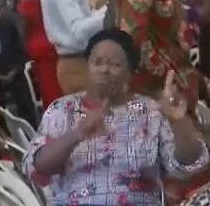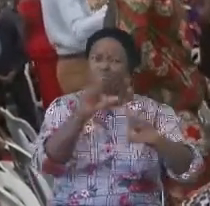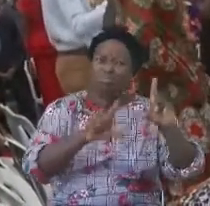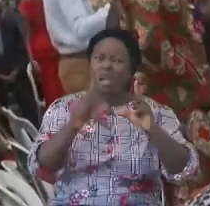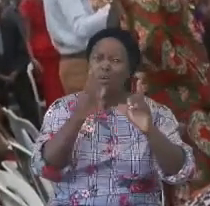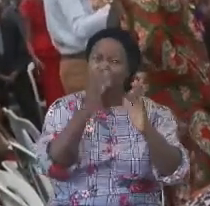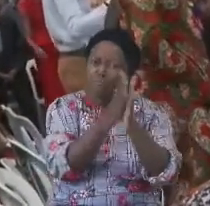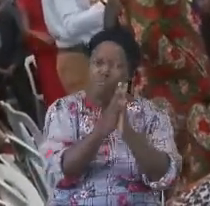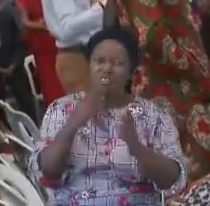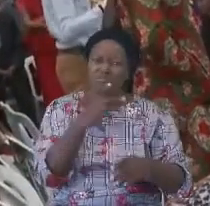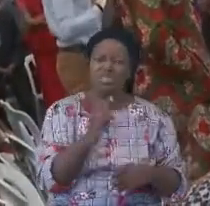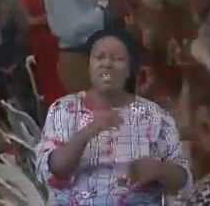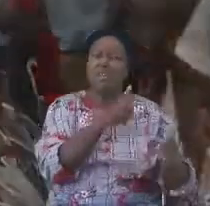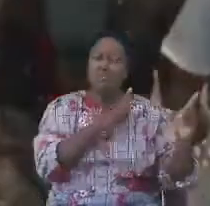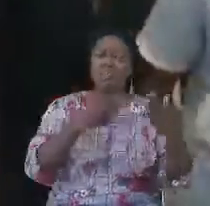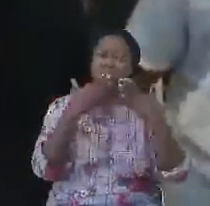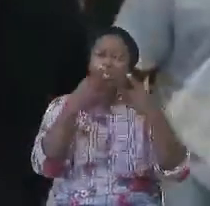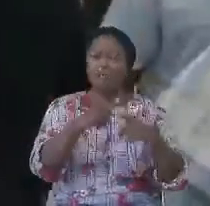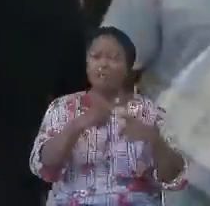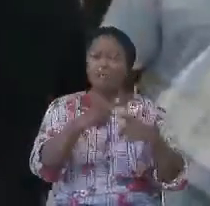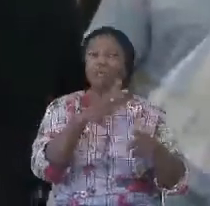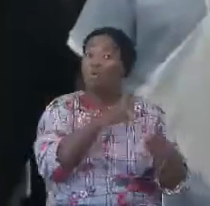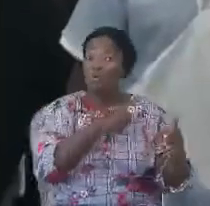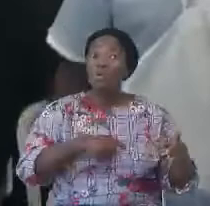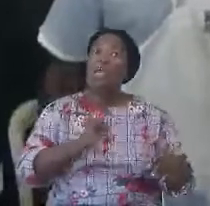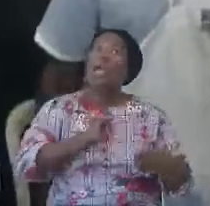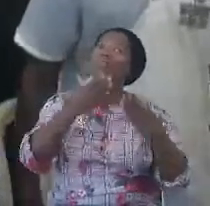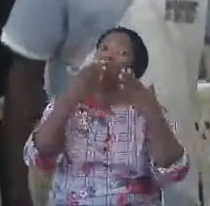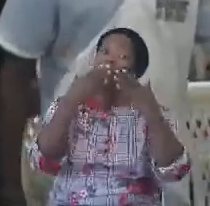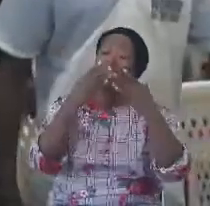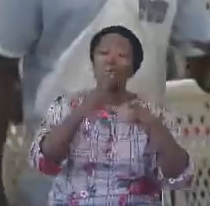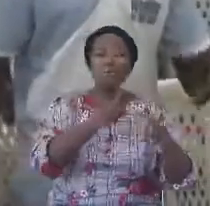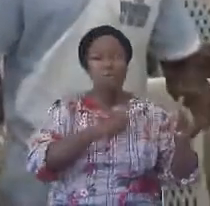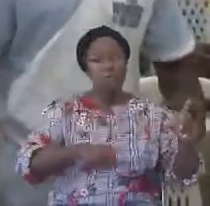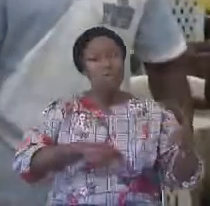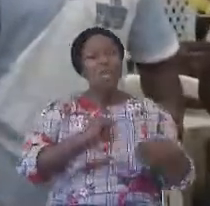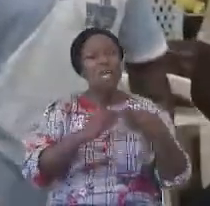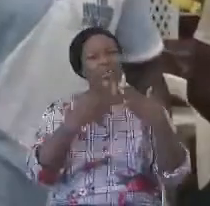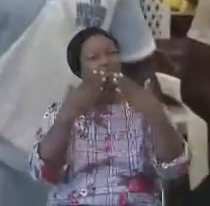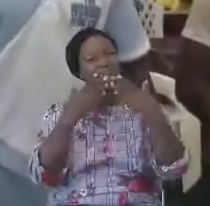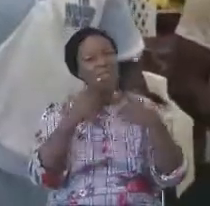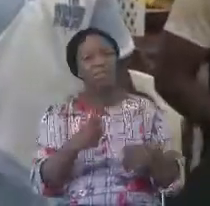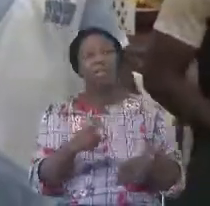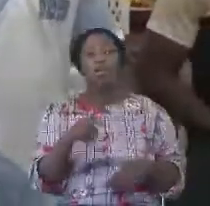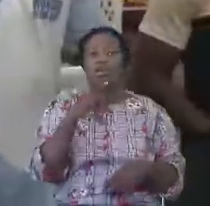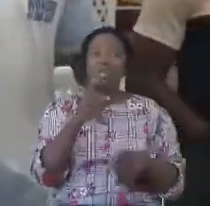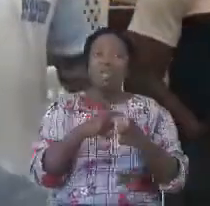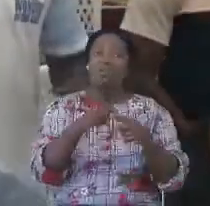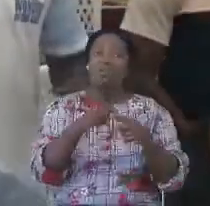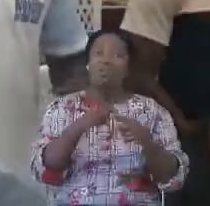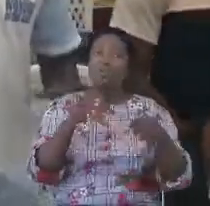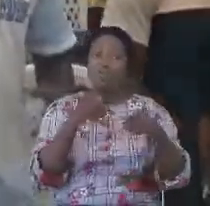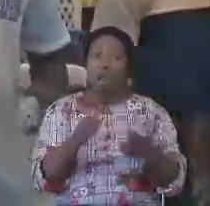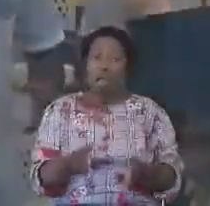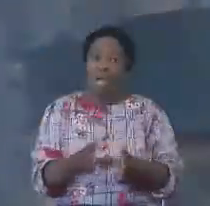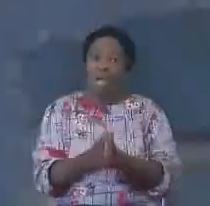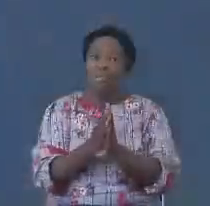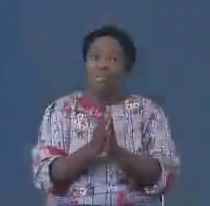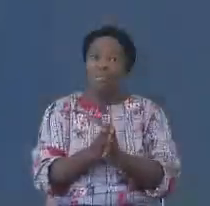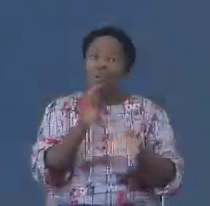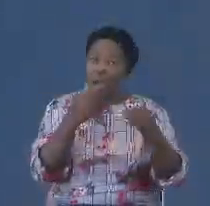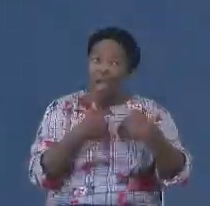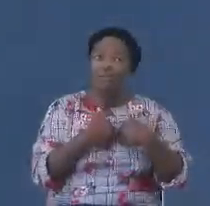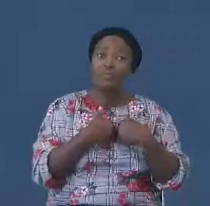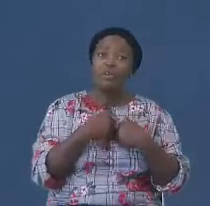of life. Tell the Lord, tell the Lord, tell the Lord. Lord, thank you. Lord, I thank you. Lord,